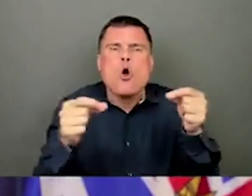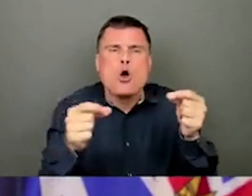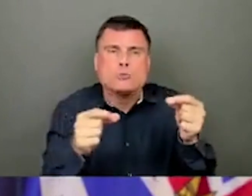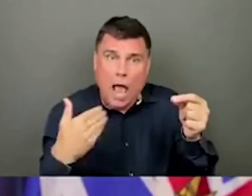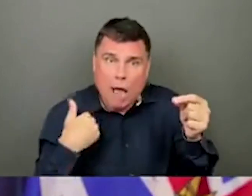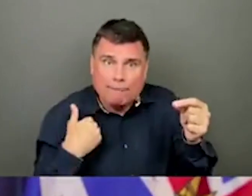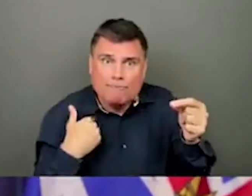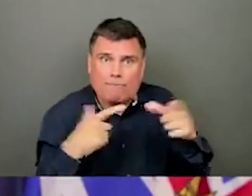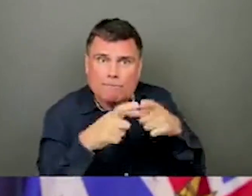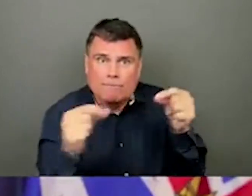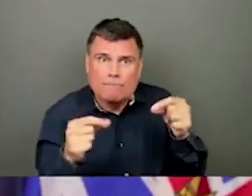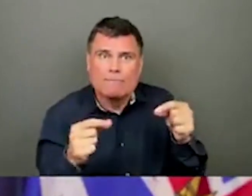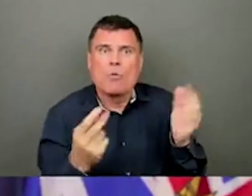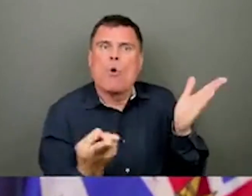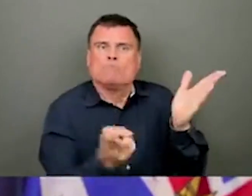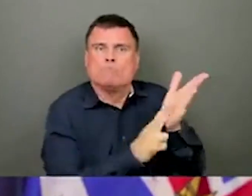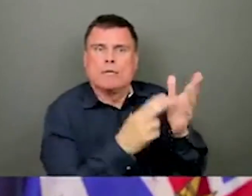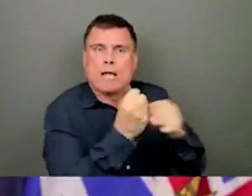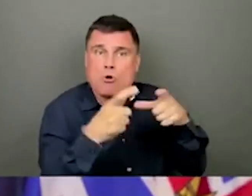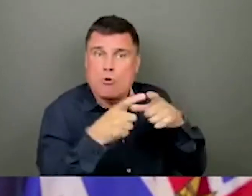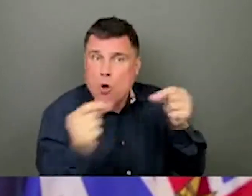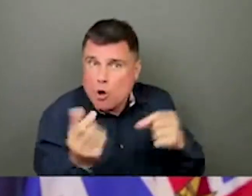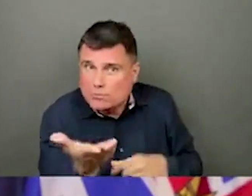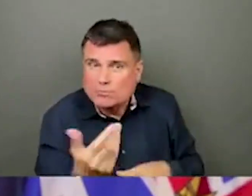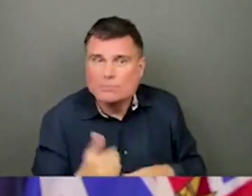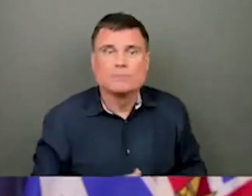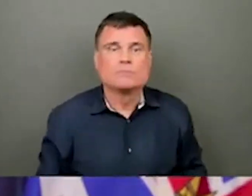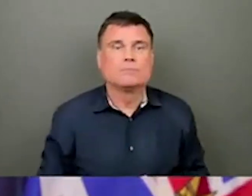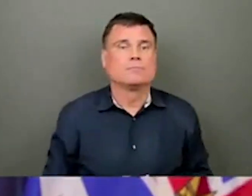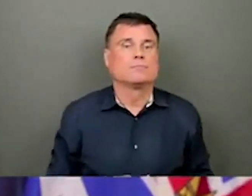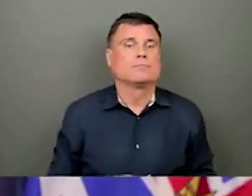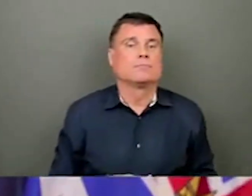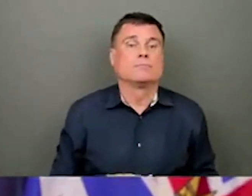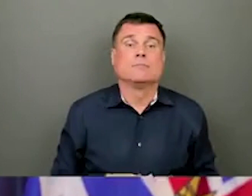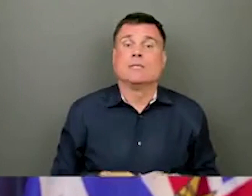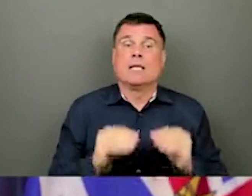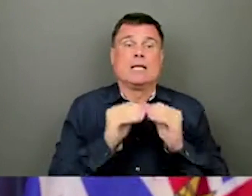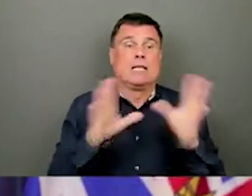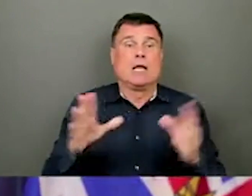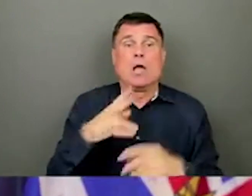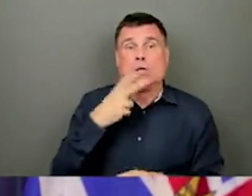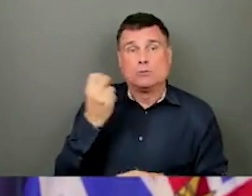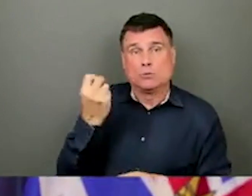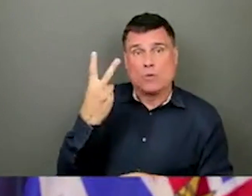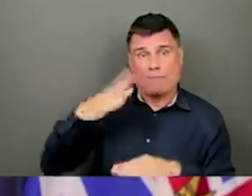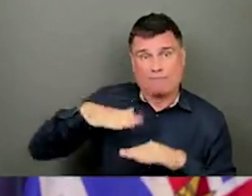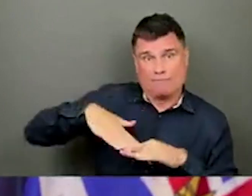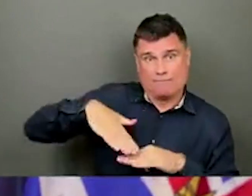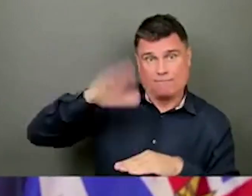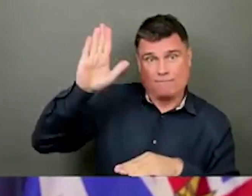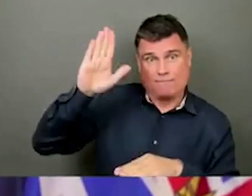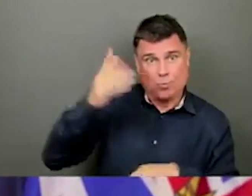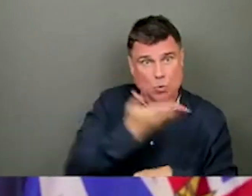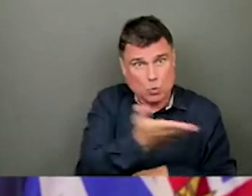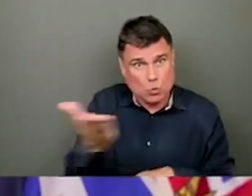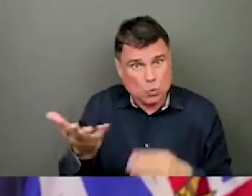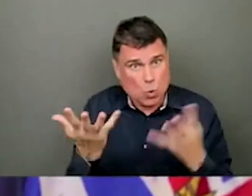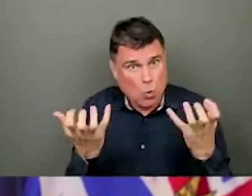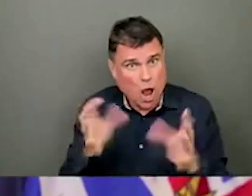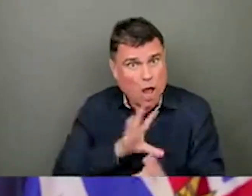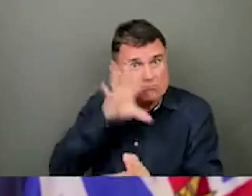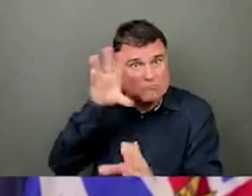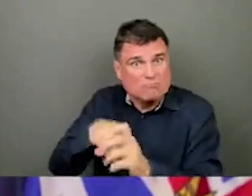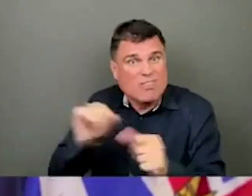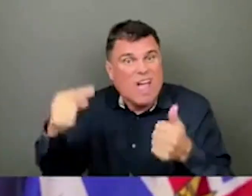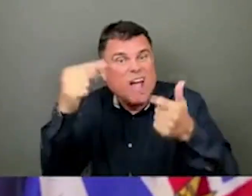to enter and access the settings we've mentioned, every person aged 12 and older must be vaccinated. And we all need to remember